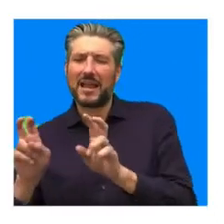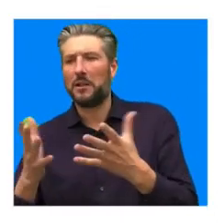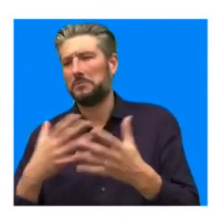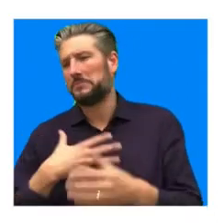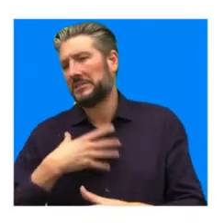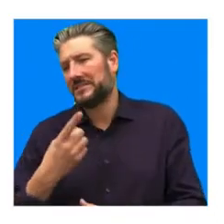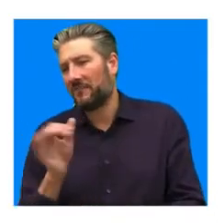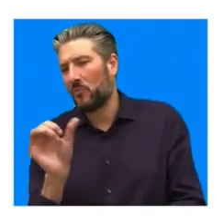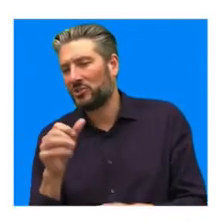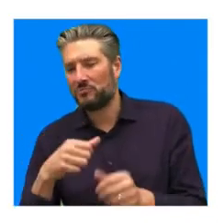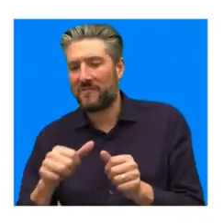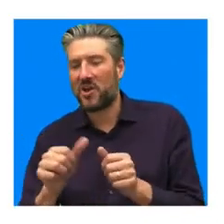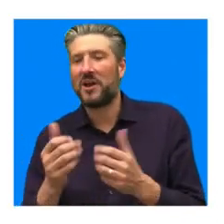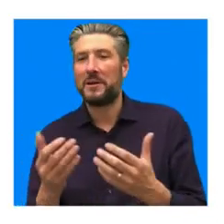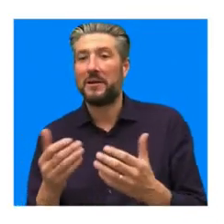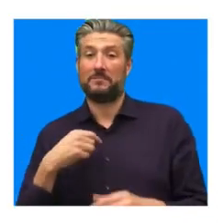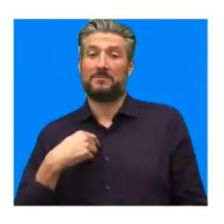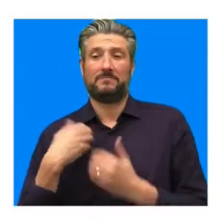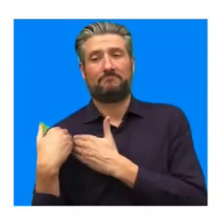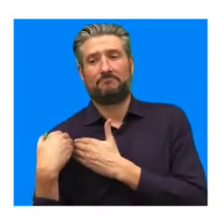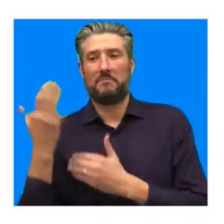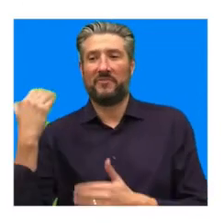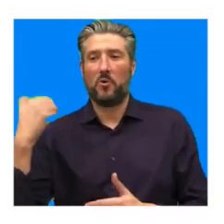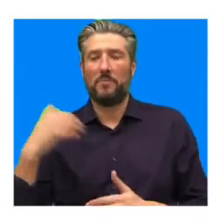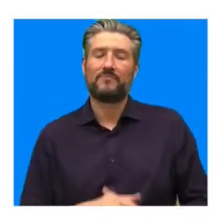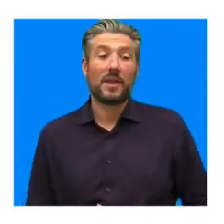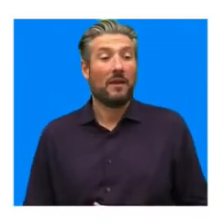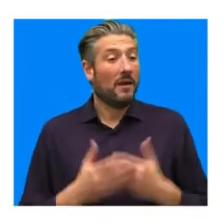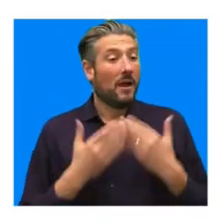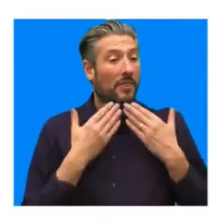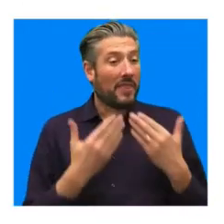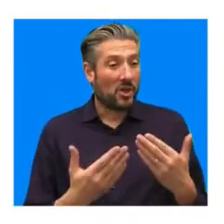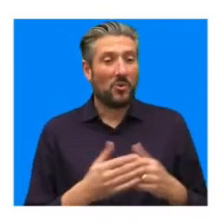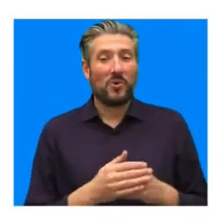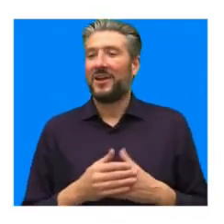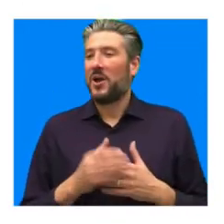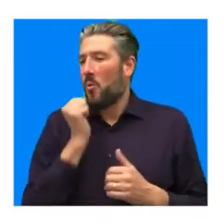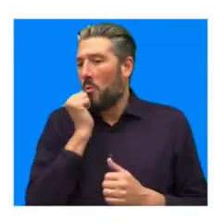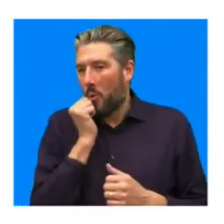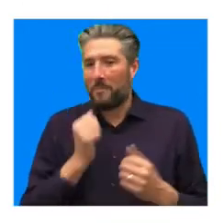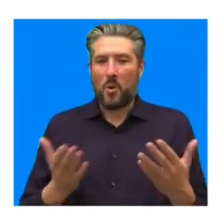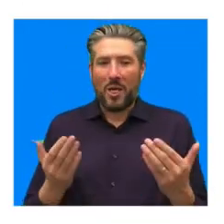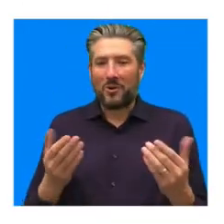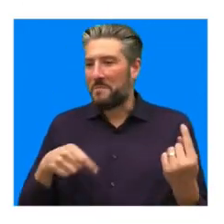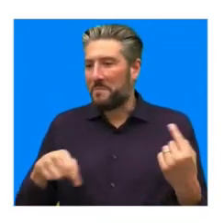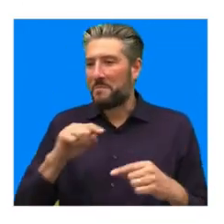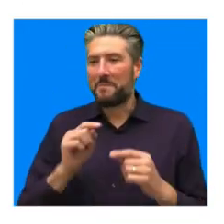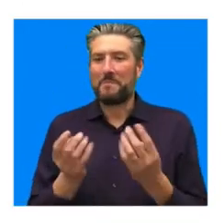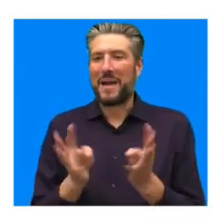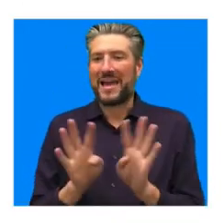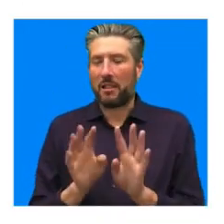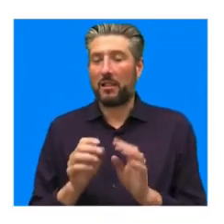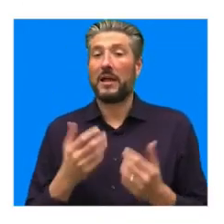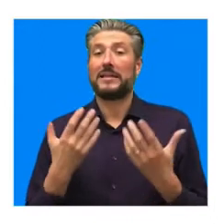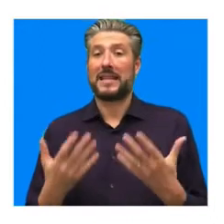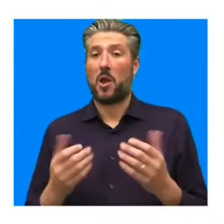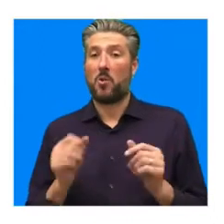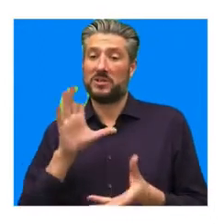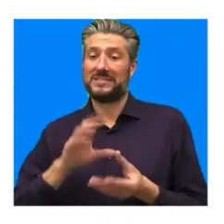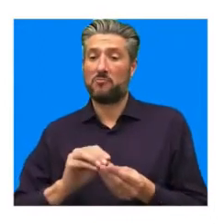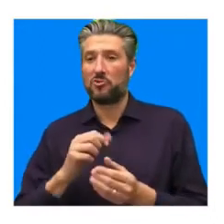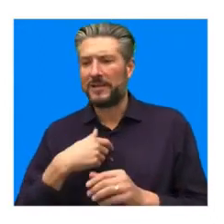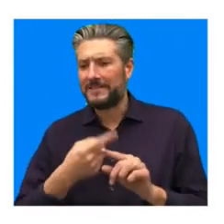Great. Thank you, Larry. And a very warm welcome to everyone. So the plan now is that I will summarize the feedback that we've had from